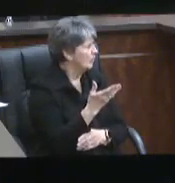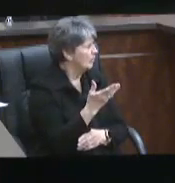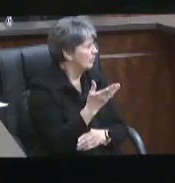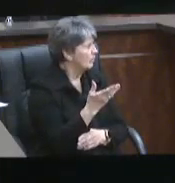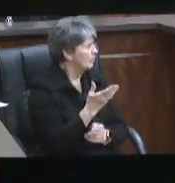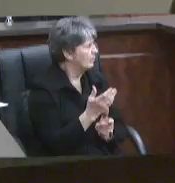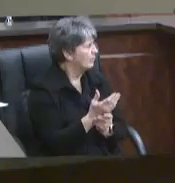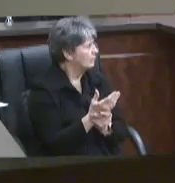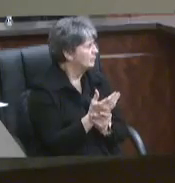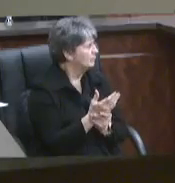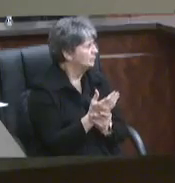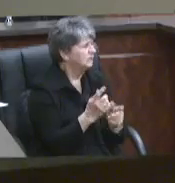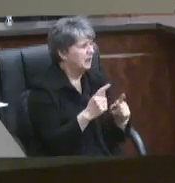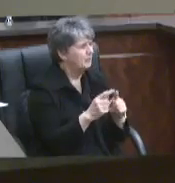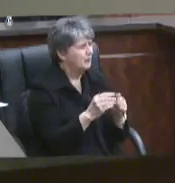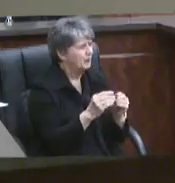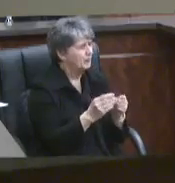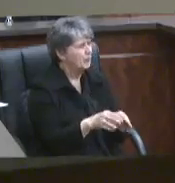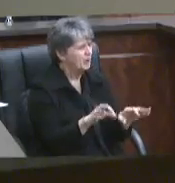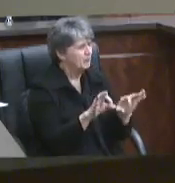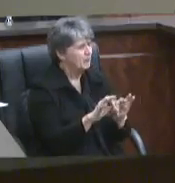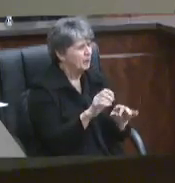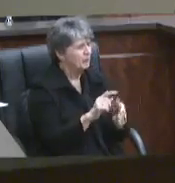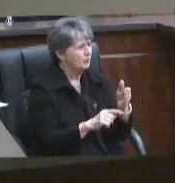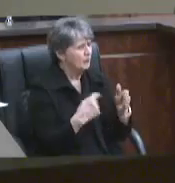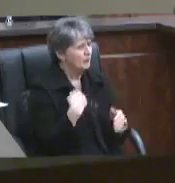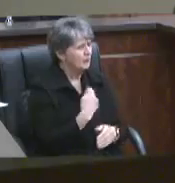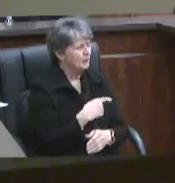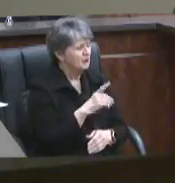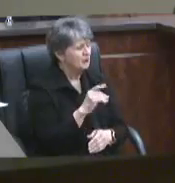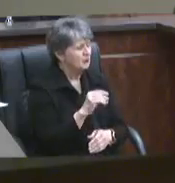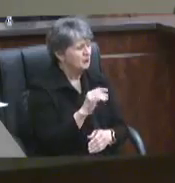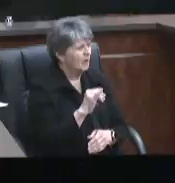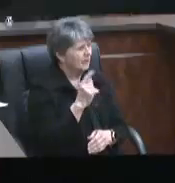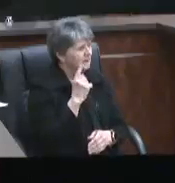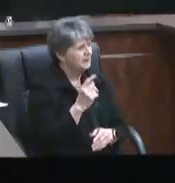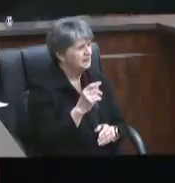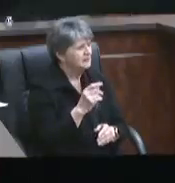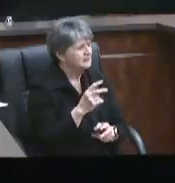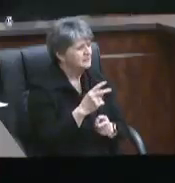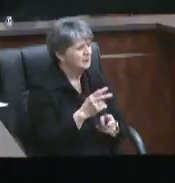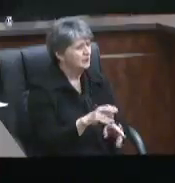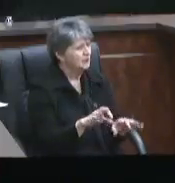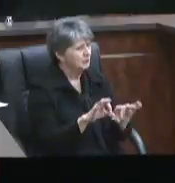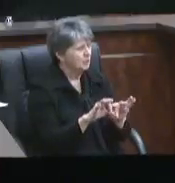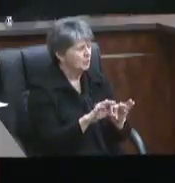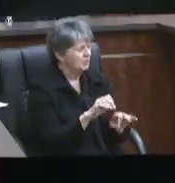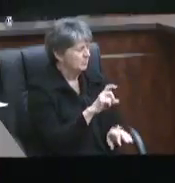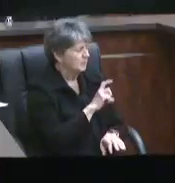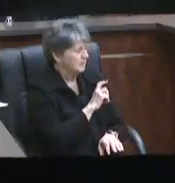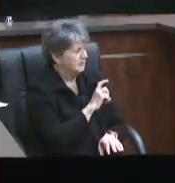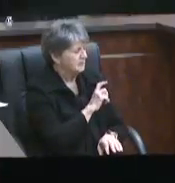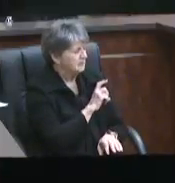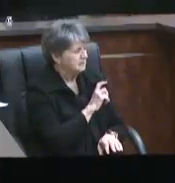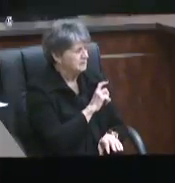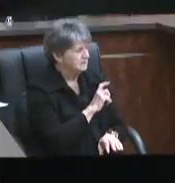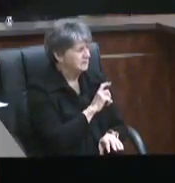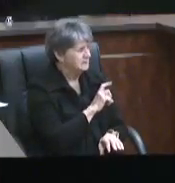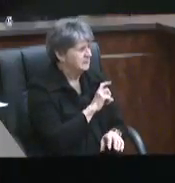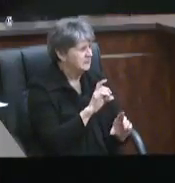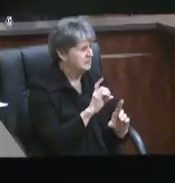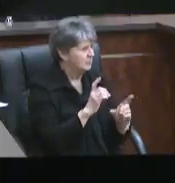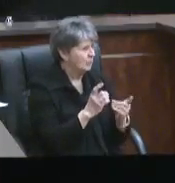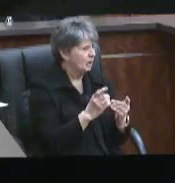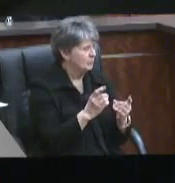documentation. But more importantly, what we do, I think is very important, is the police department in particular does a lot